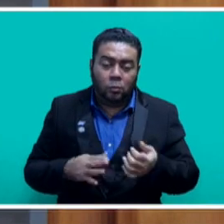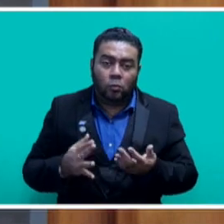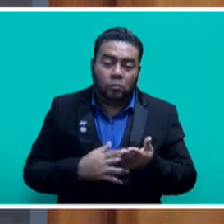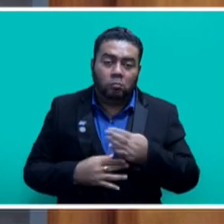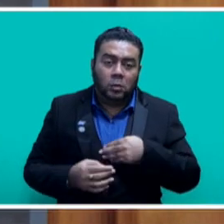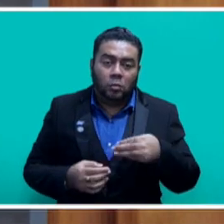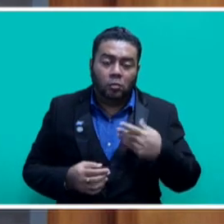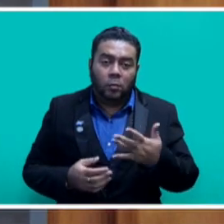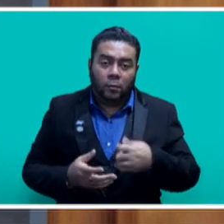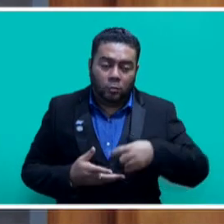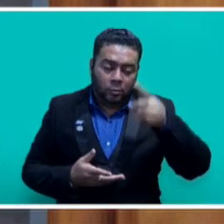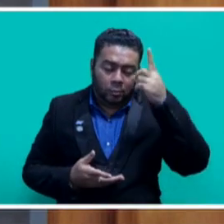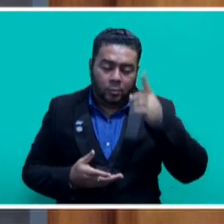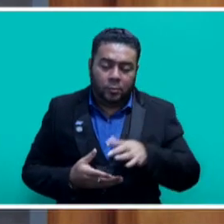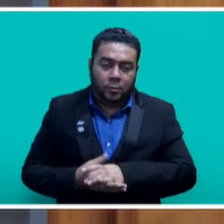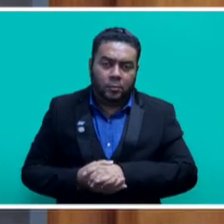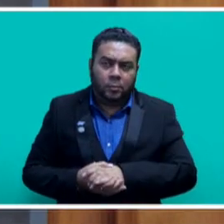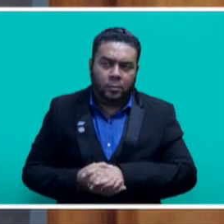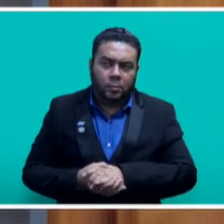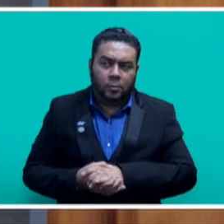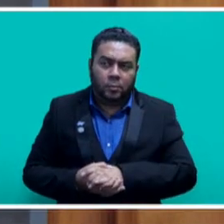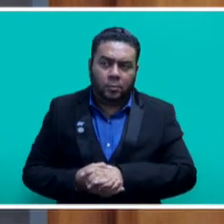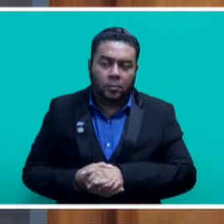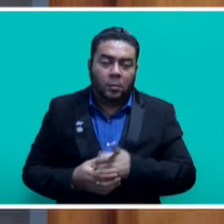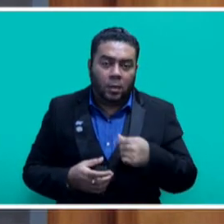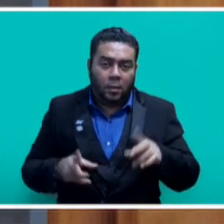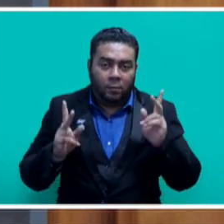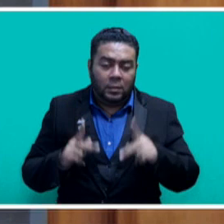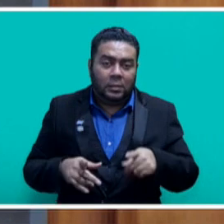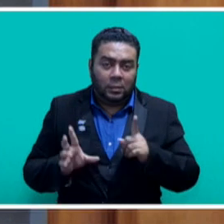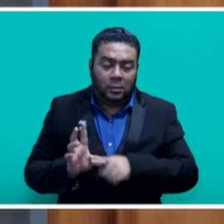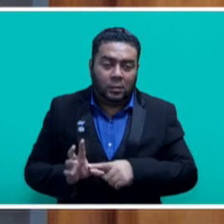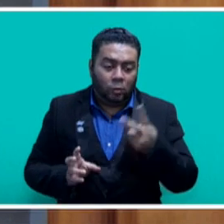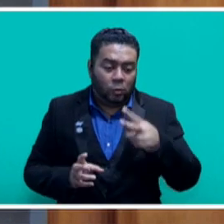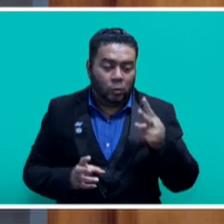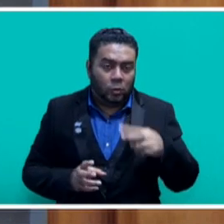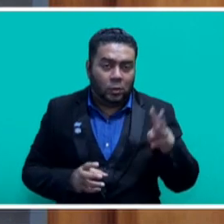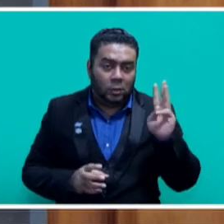is committed to fulfill this commitment, and the fiscal year of